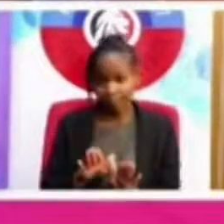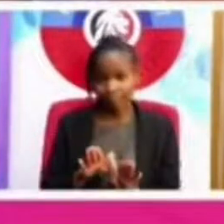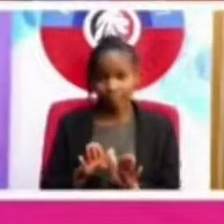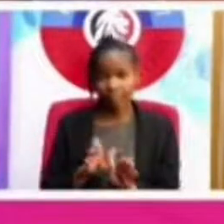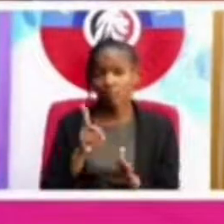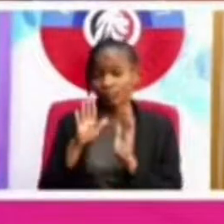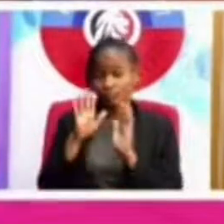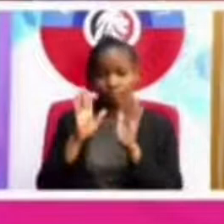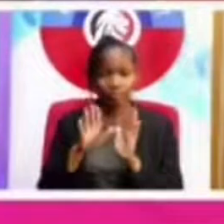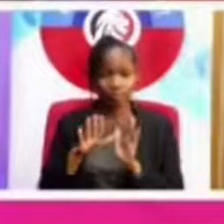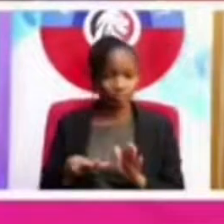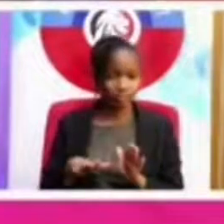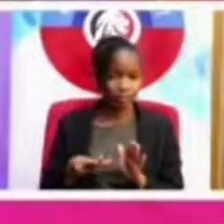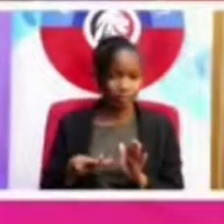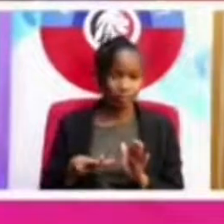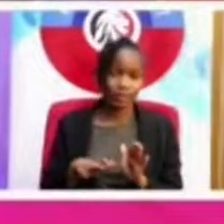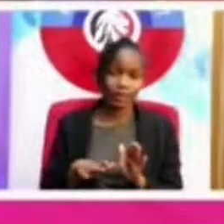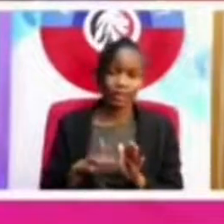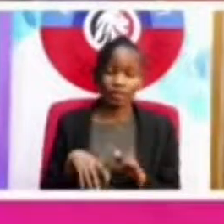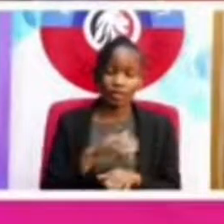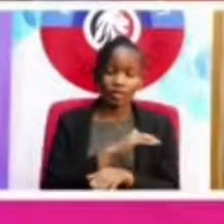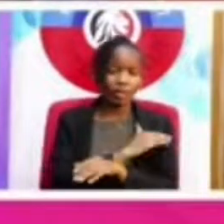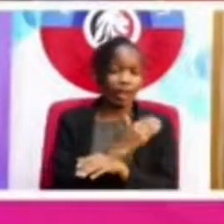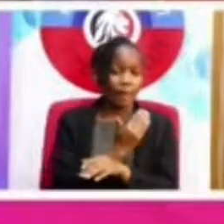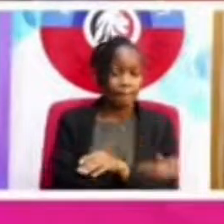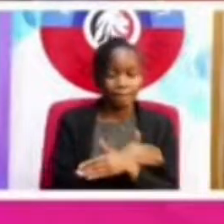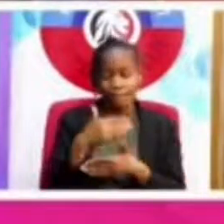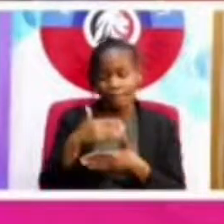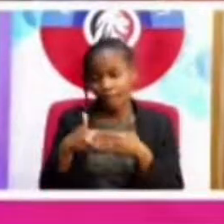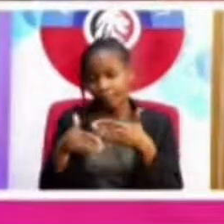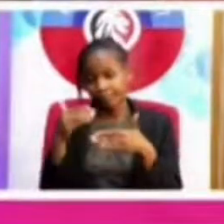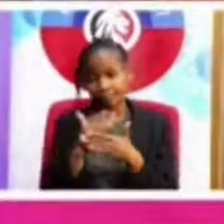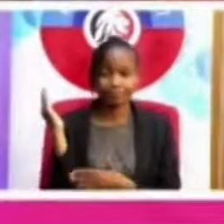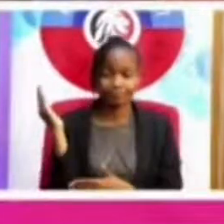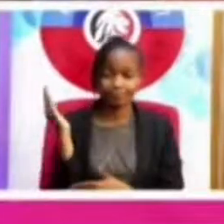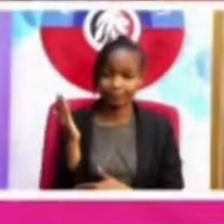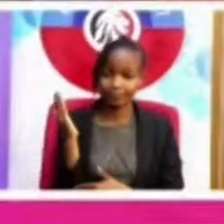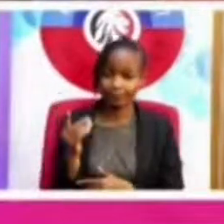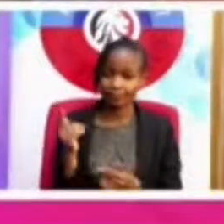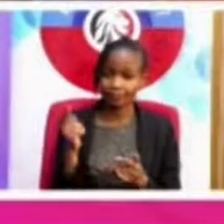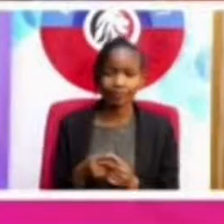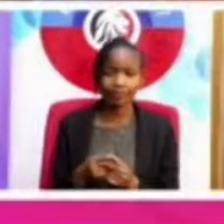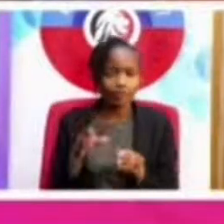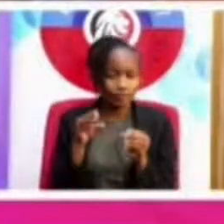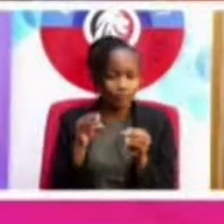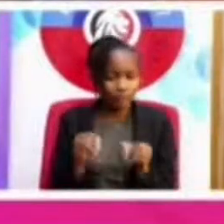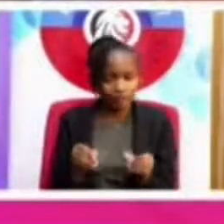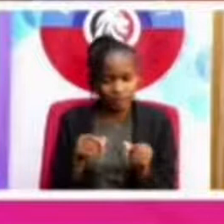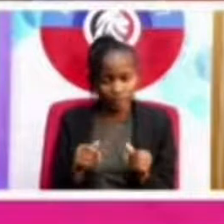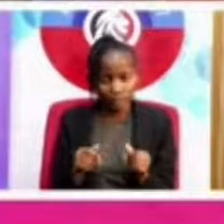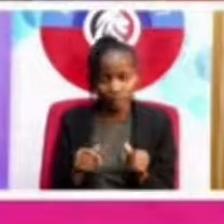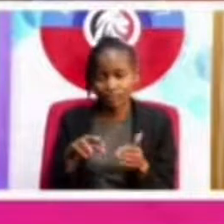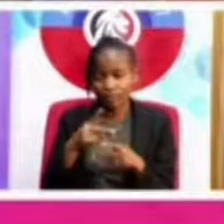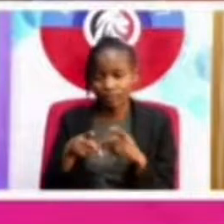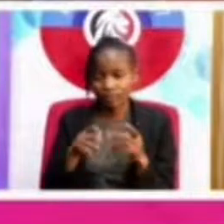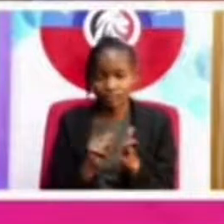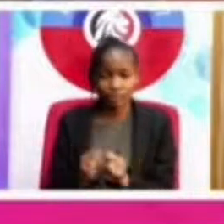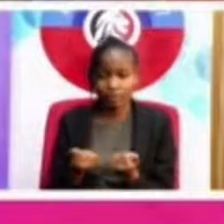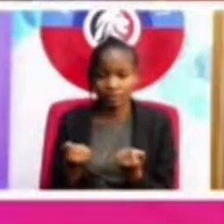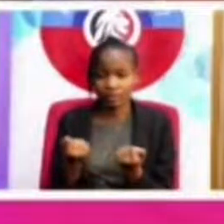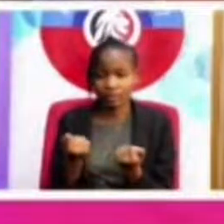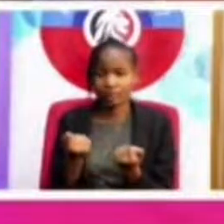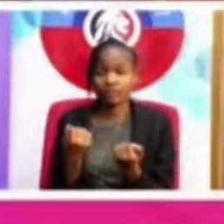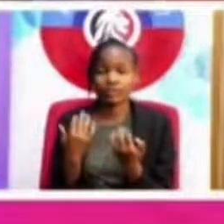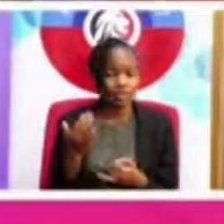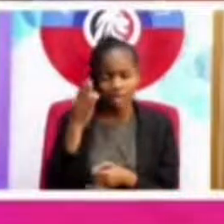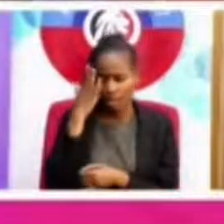sort of capacity building, facilitation to ease the process of the trade that's happening at the border points? I know